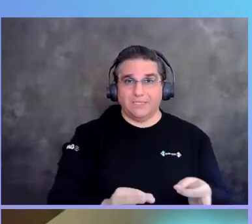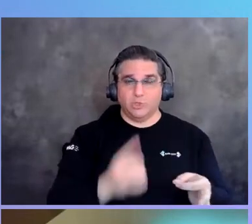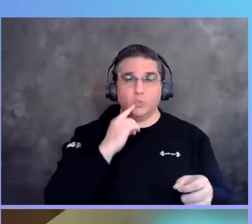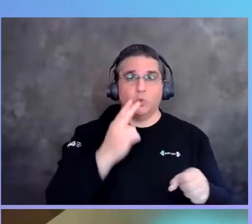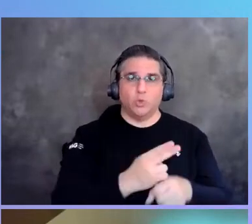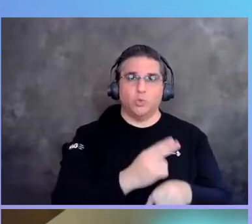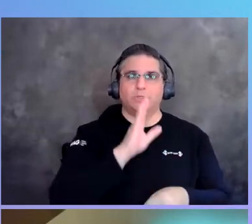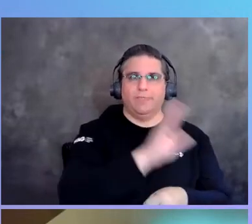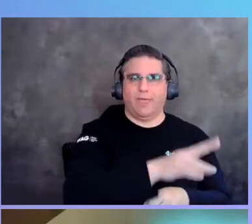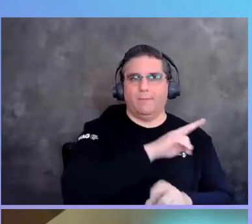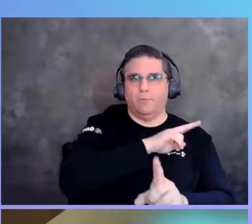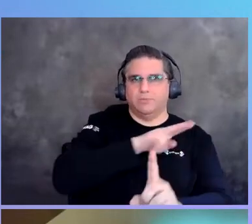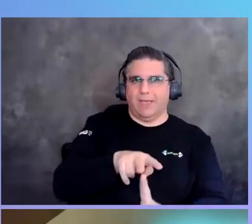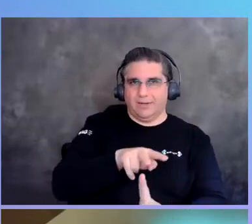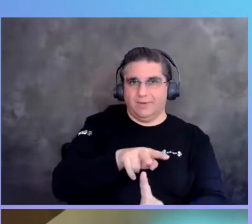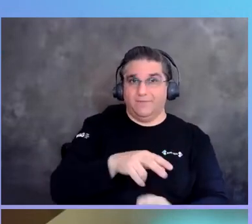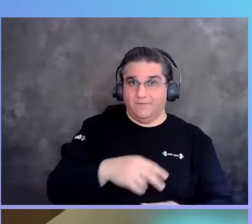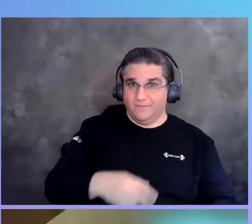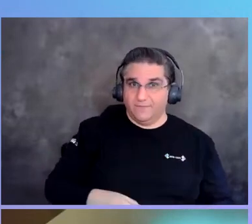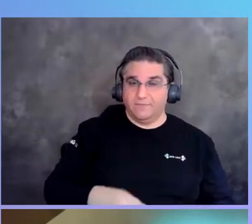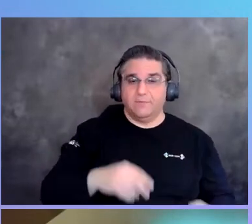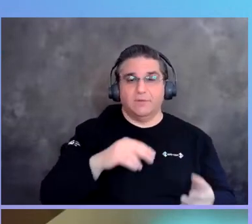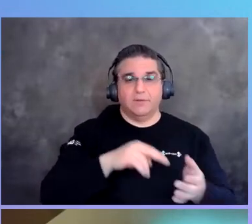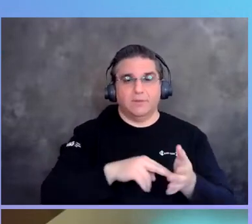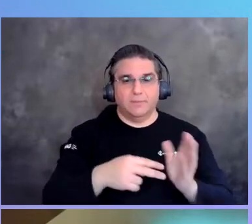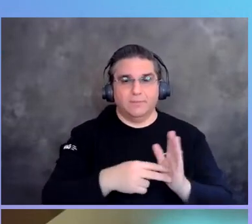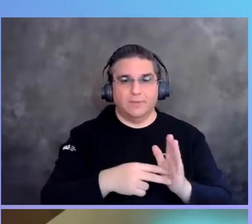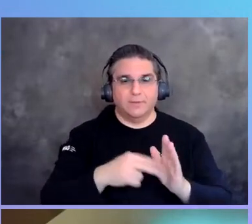perspective. This would cause it